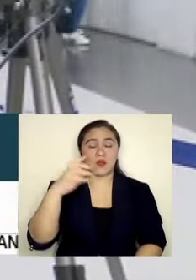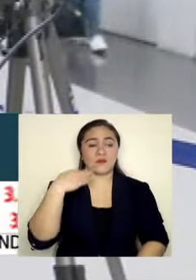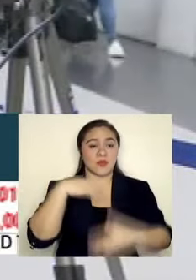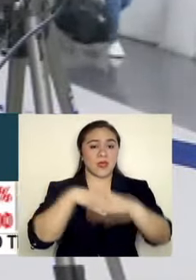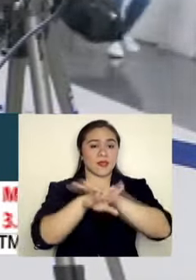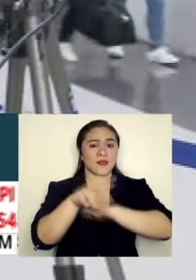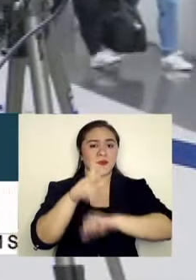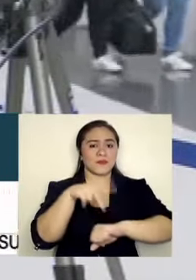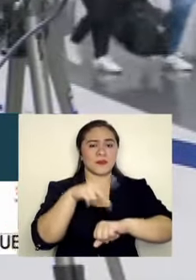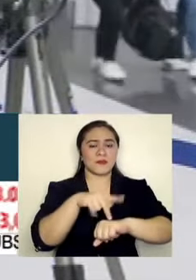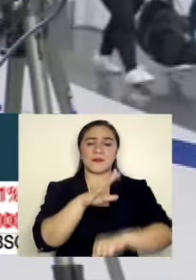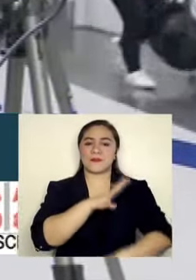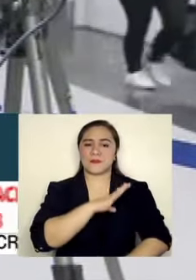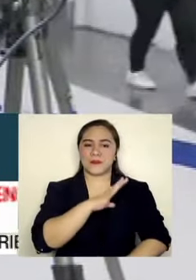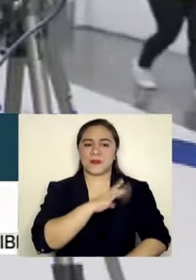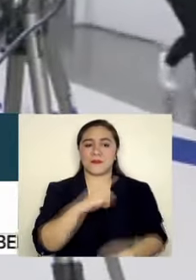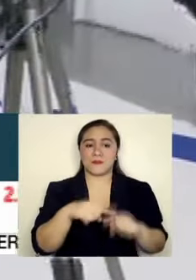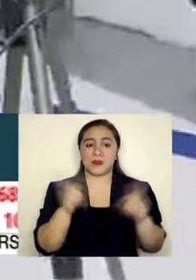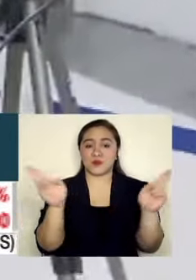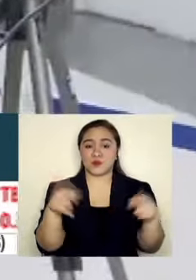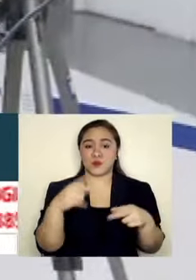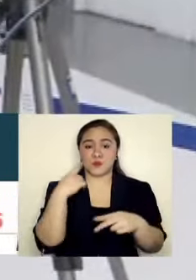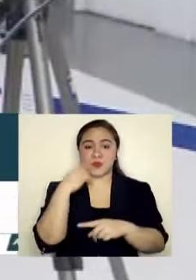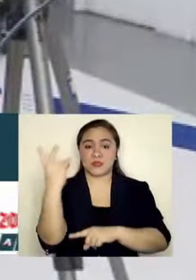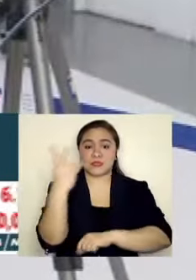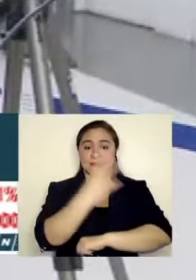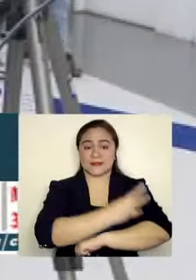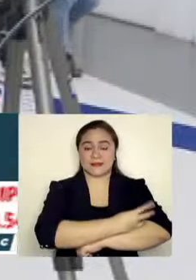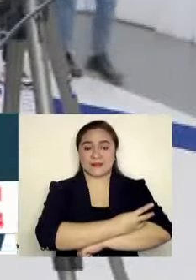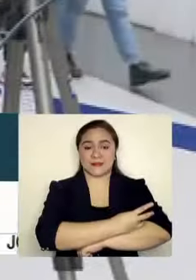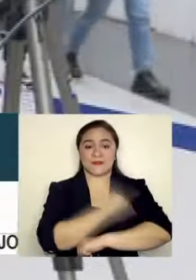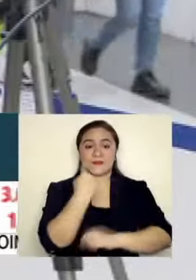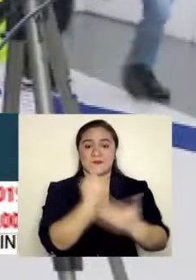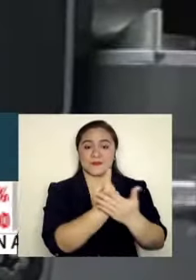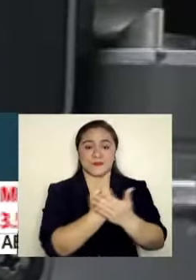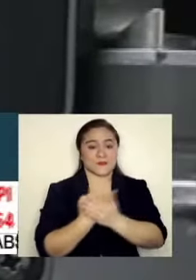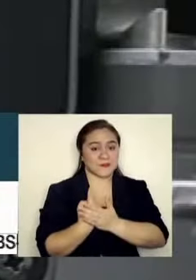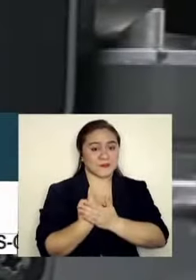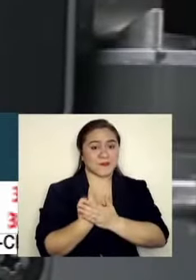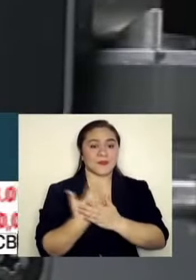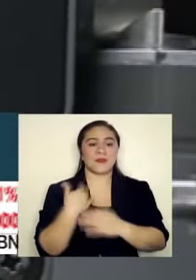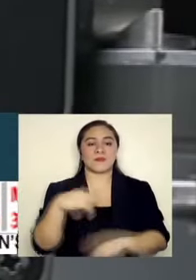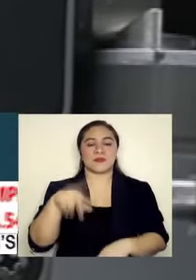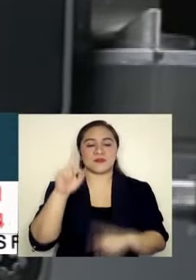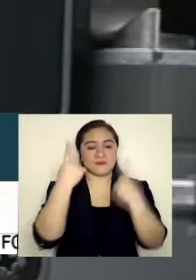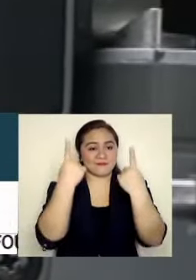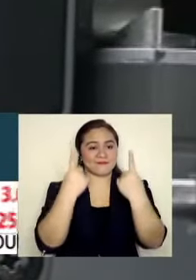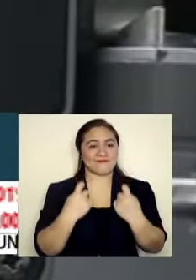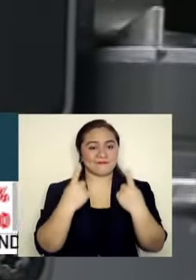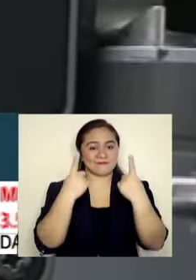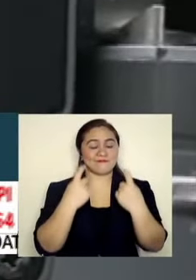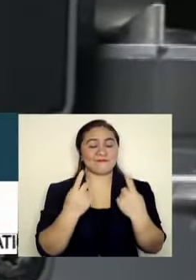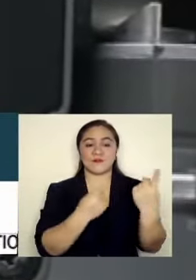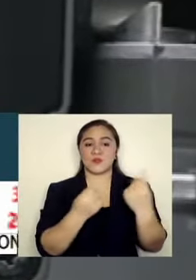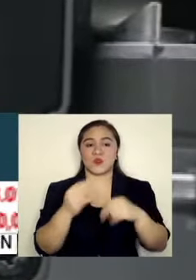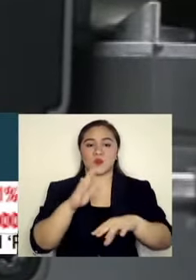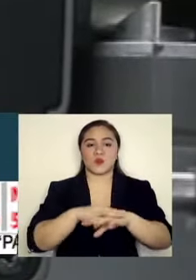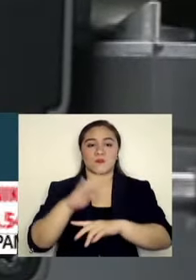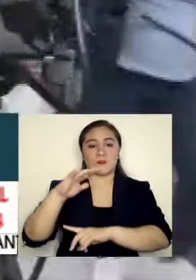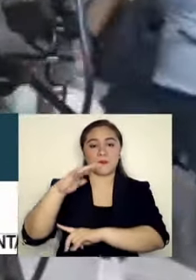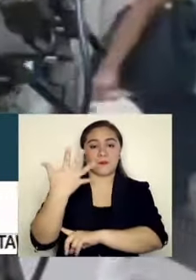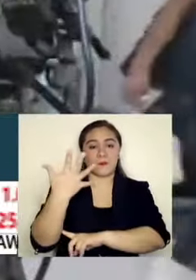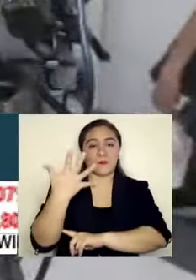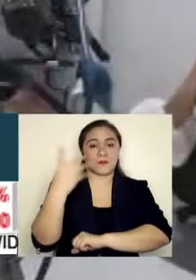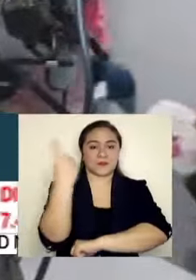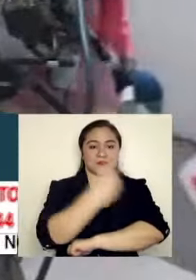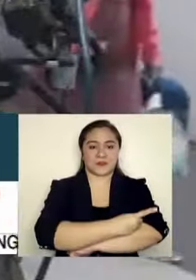and undergo a shorter 7-day facility-based quarantine. RT-PCR testing will be conducted on the 5th day.